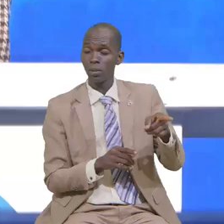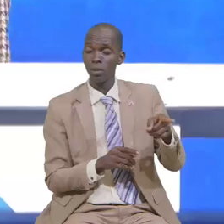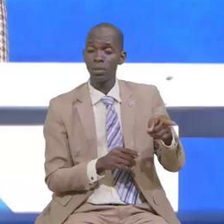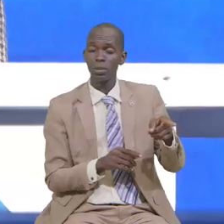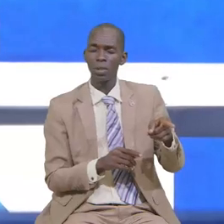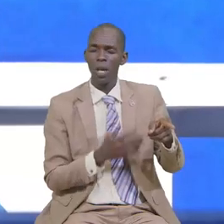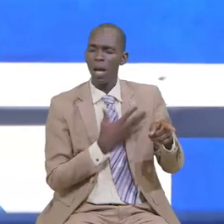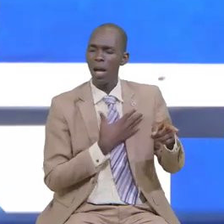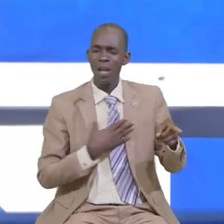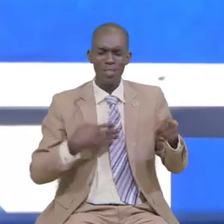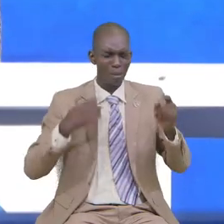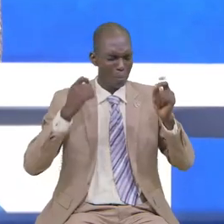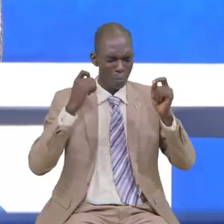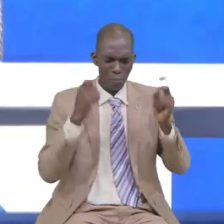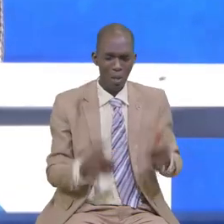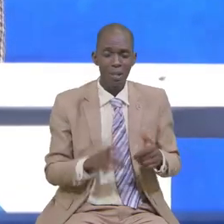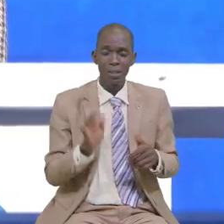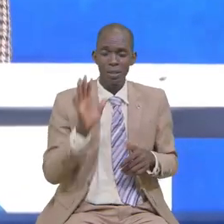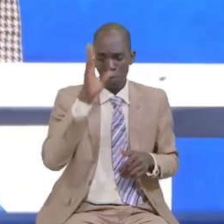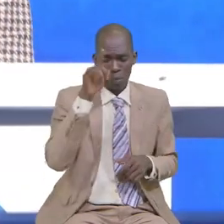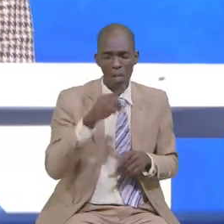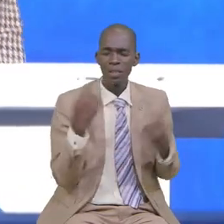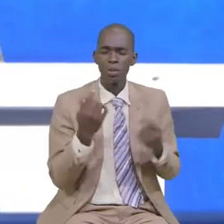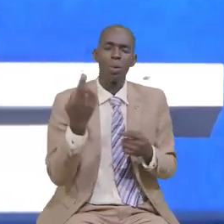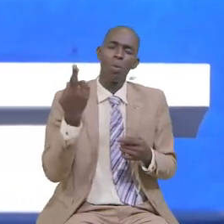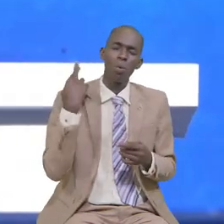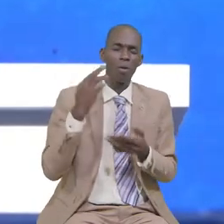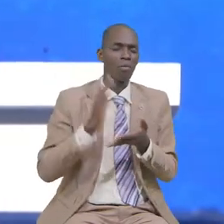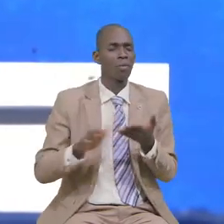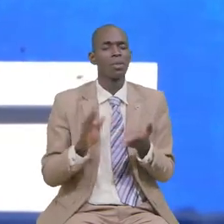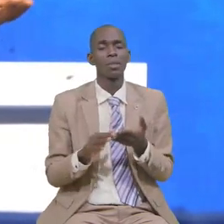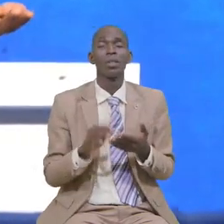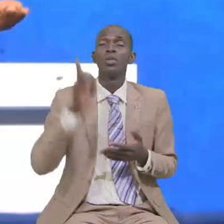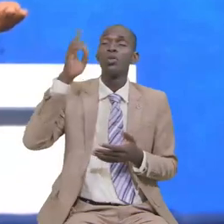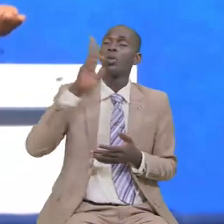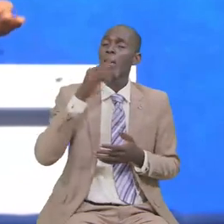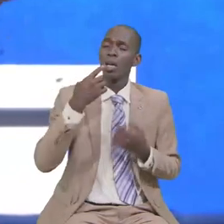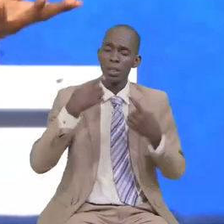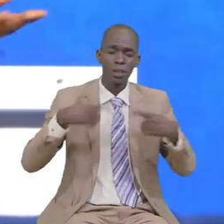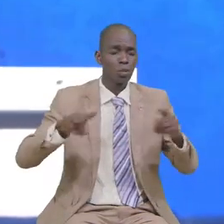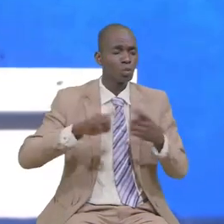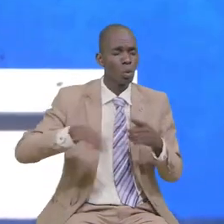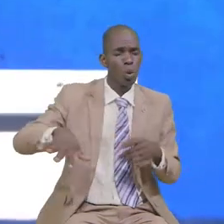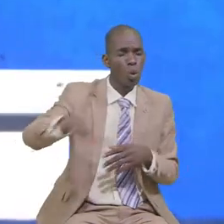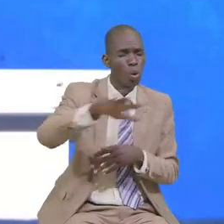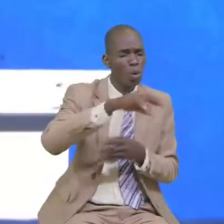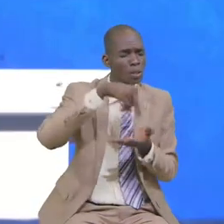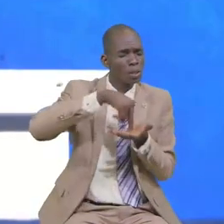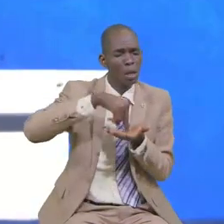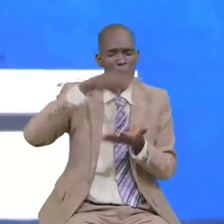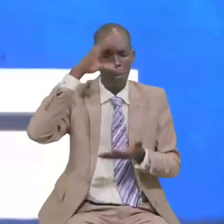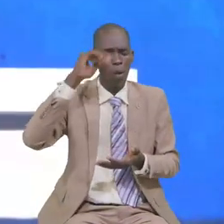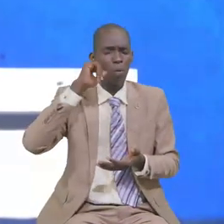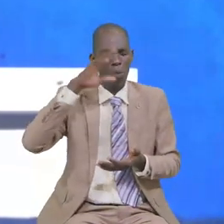Immediately, the sins were forgiven. You are telling all these who are standing, men, women, boys,